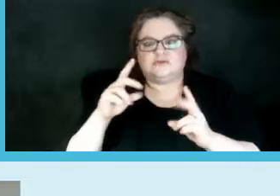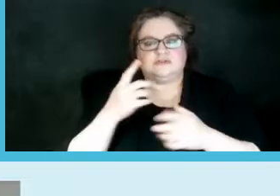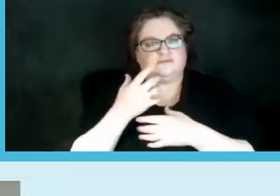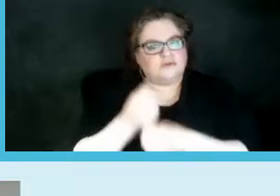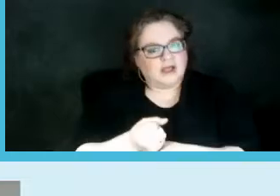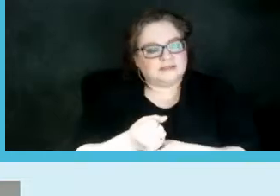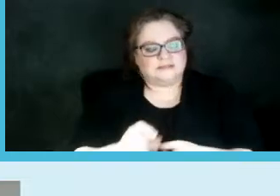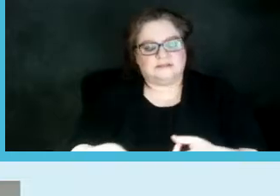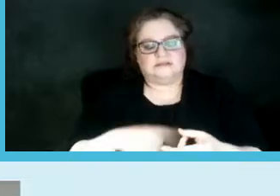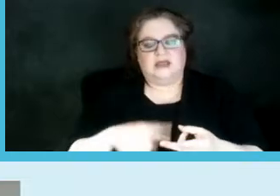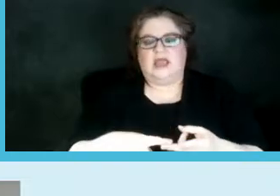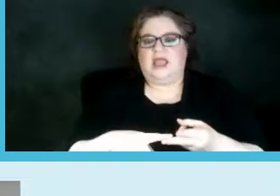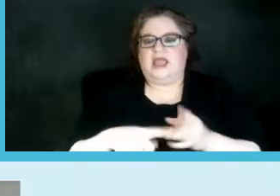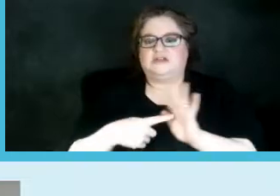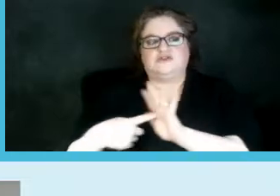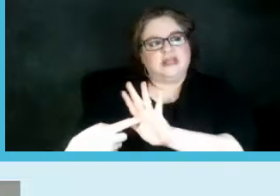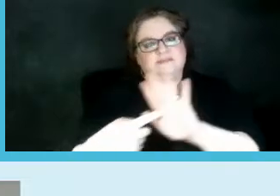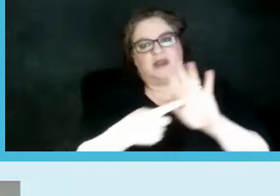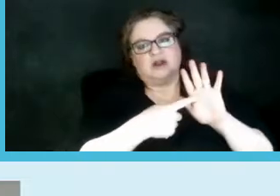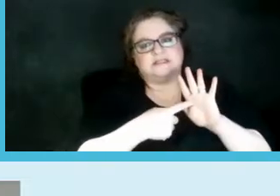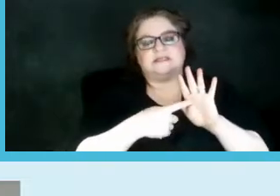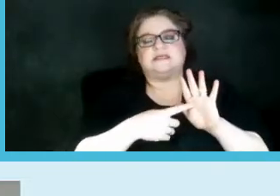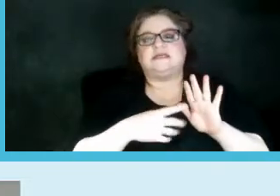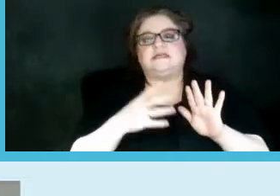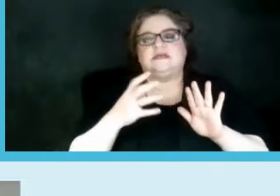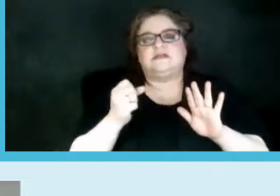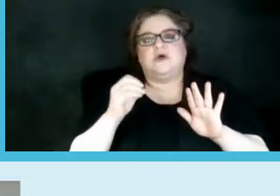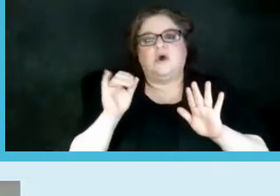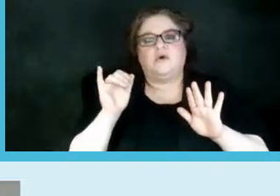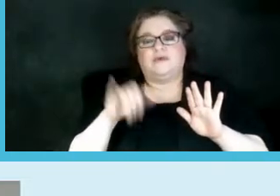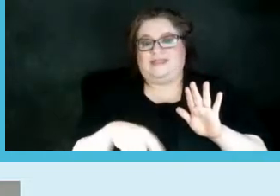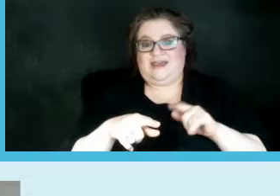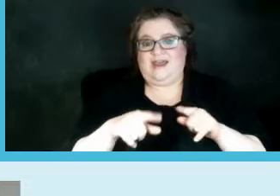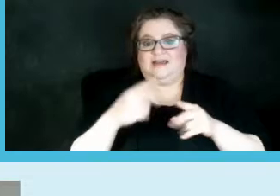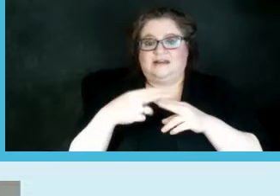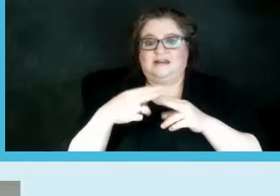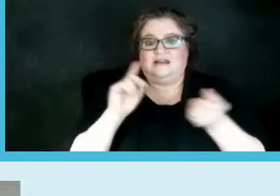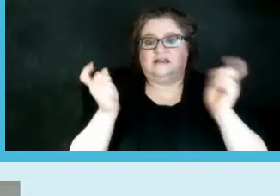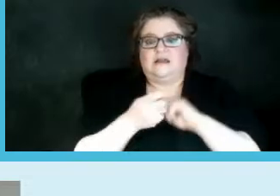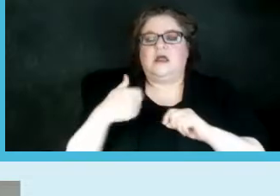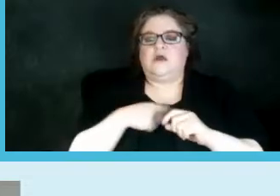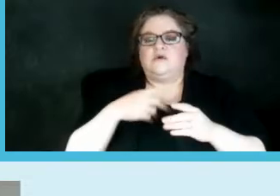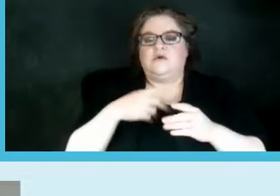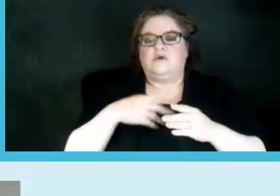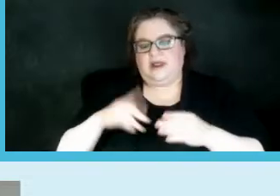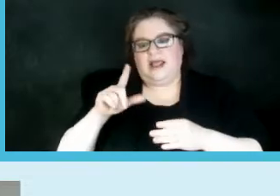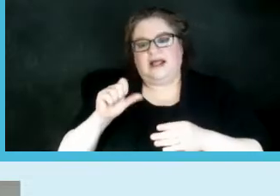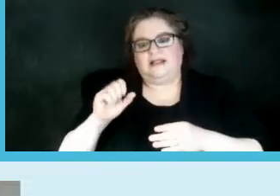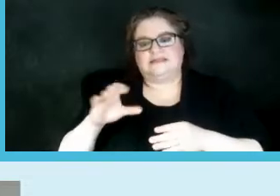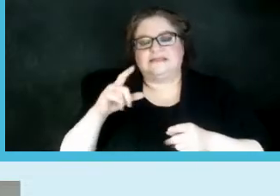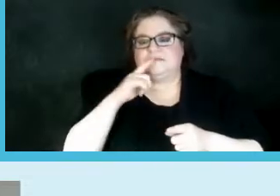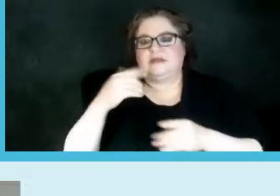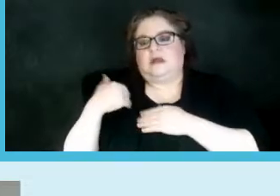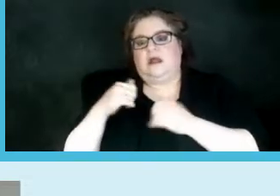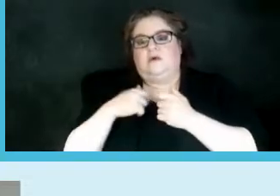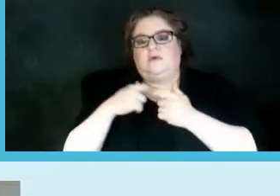and transparency. And so with that, after that name change, we ended up as a LSC being charged with finding